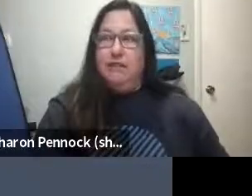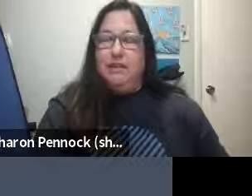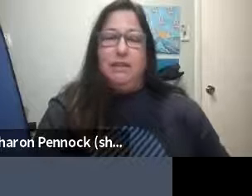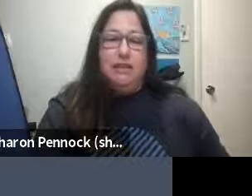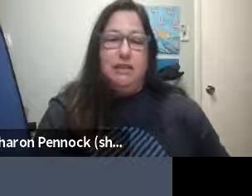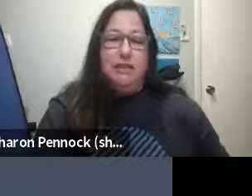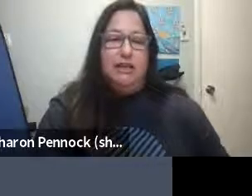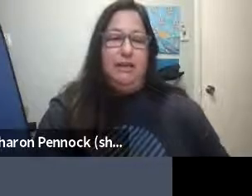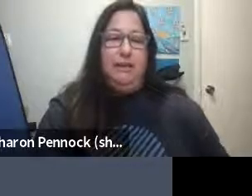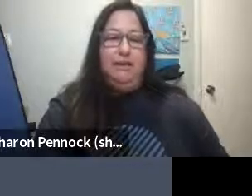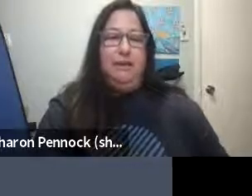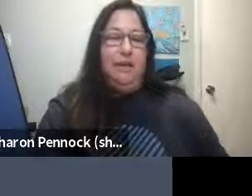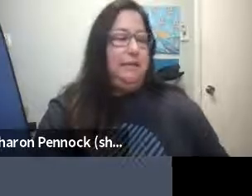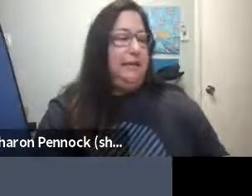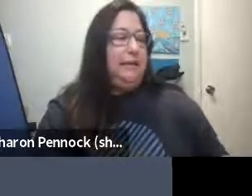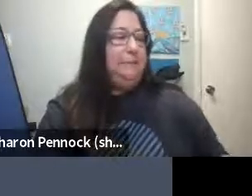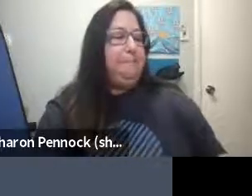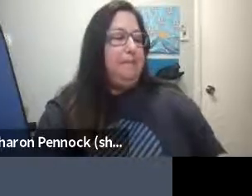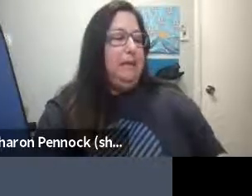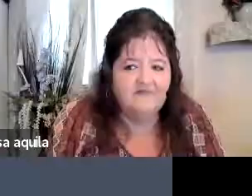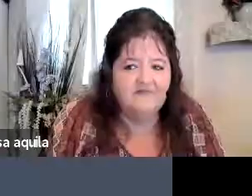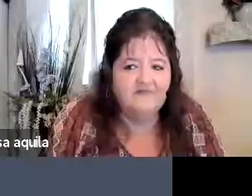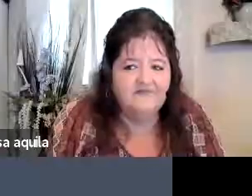chair of the Special Education Committee, if I'm not mistaken.